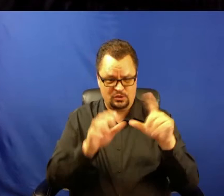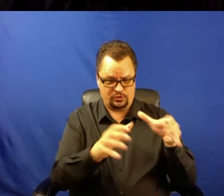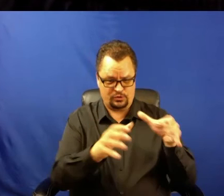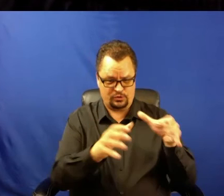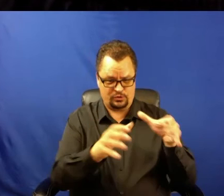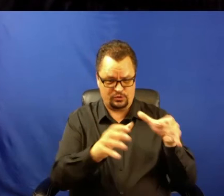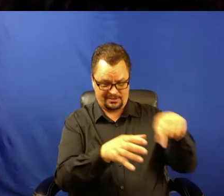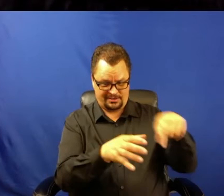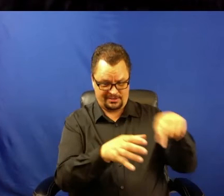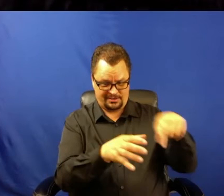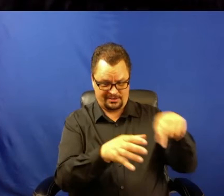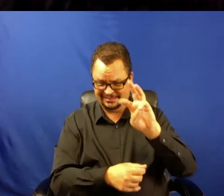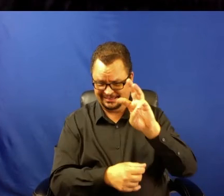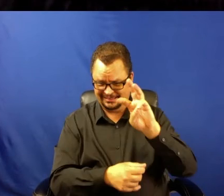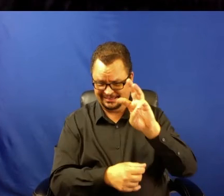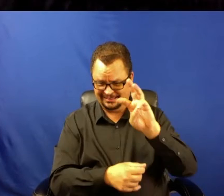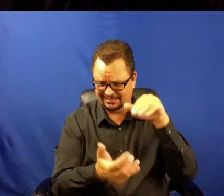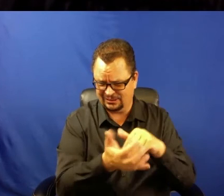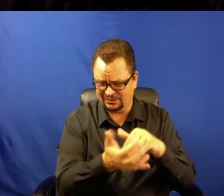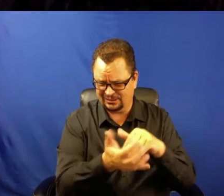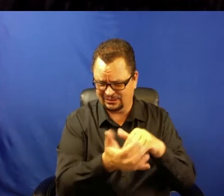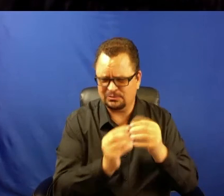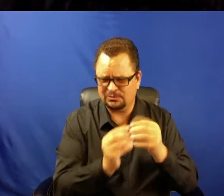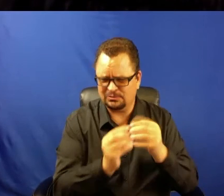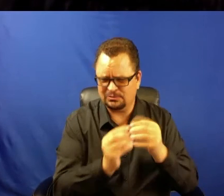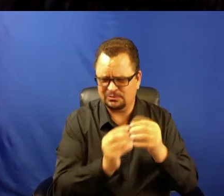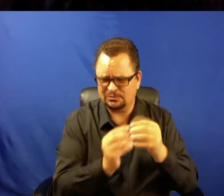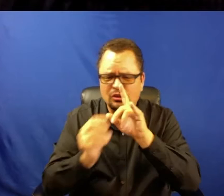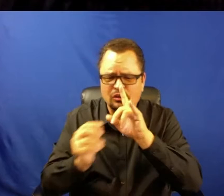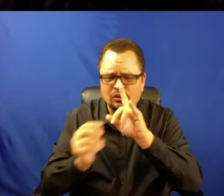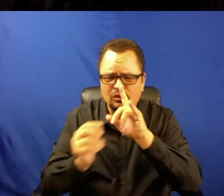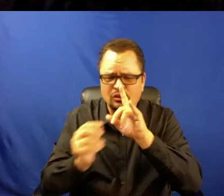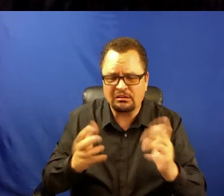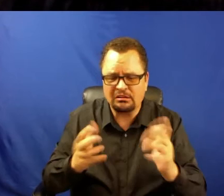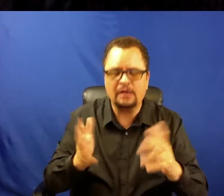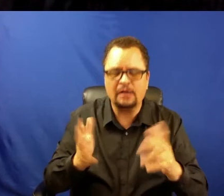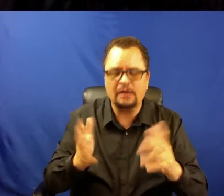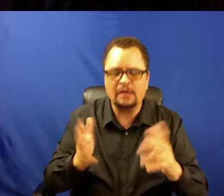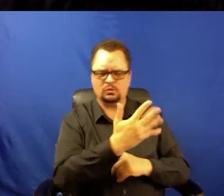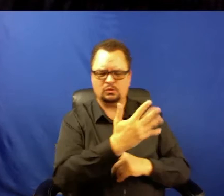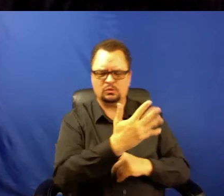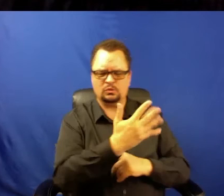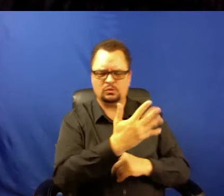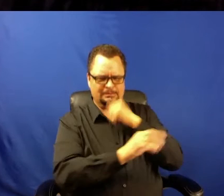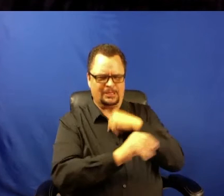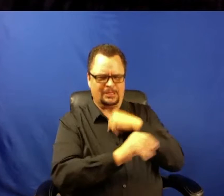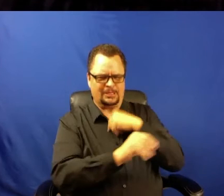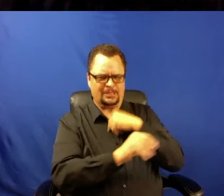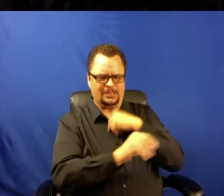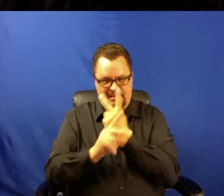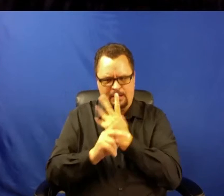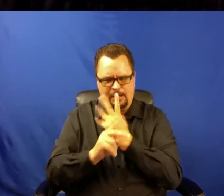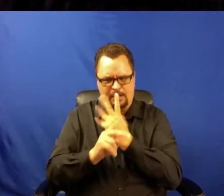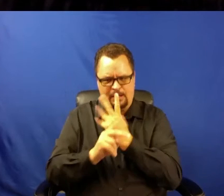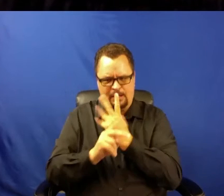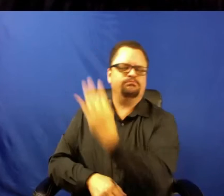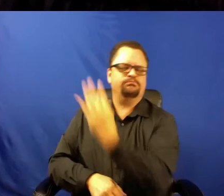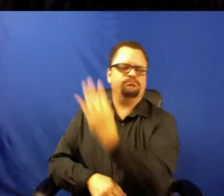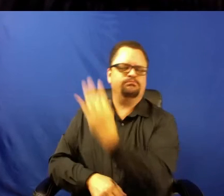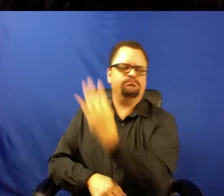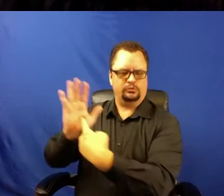5 seconds, I'll pull that up. Just for kind of some more context.